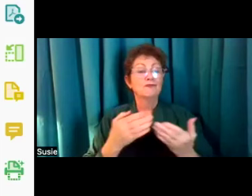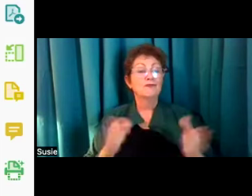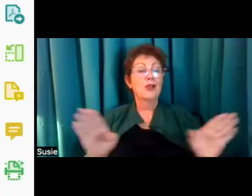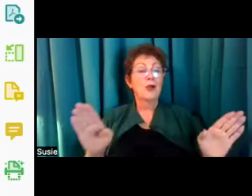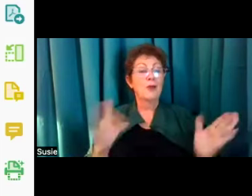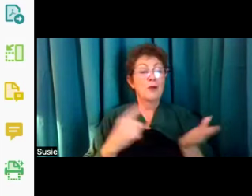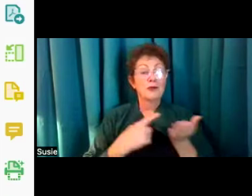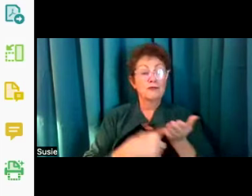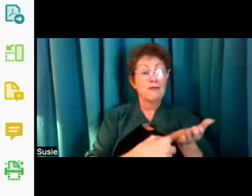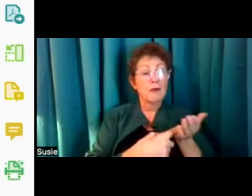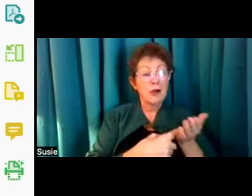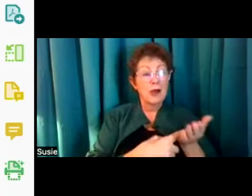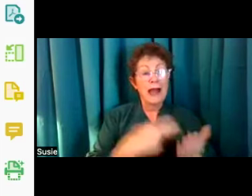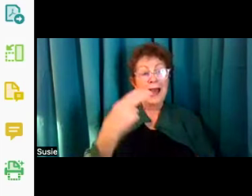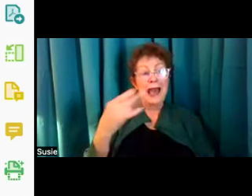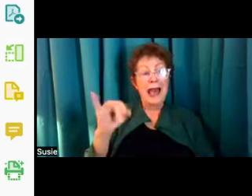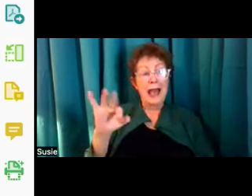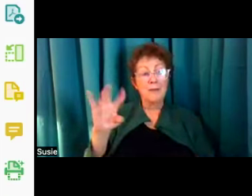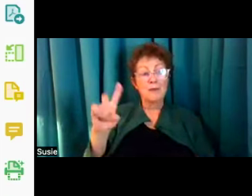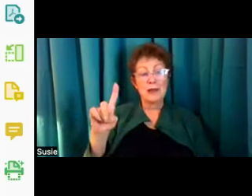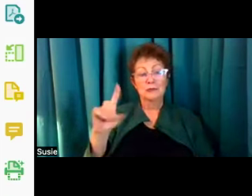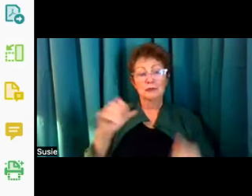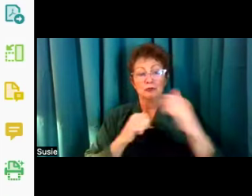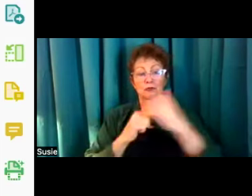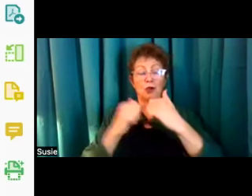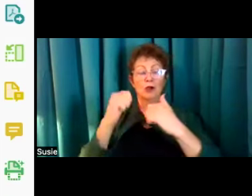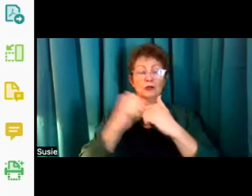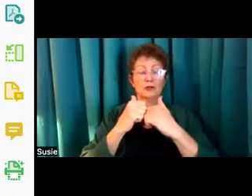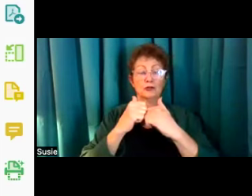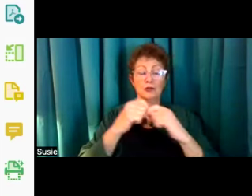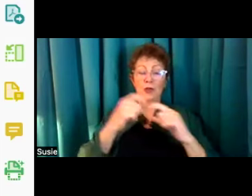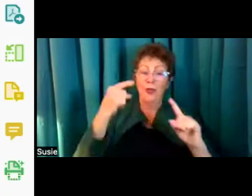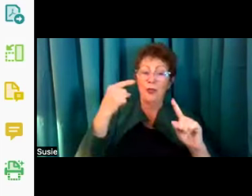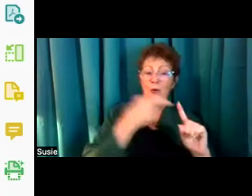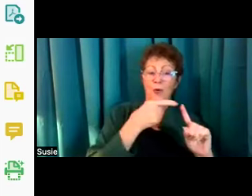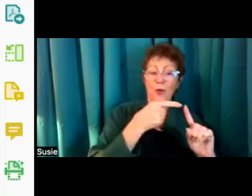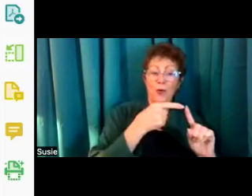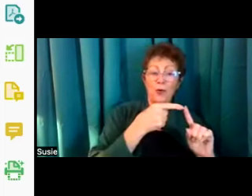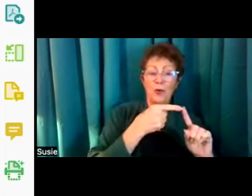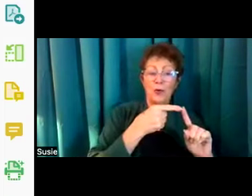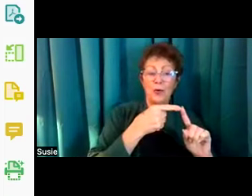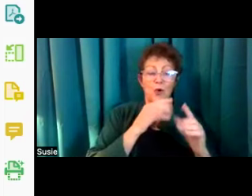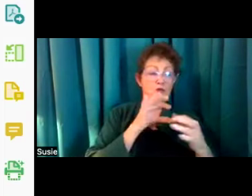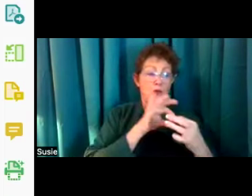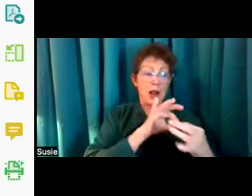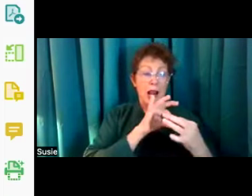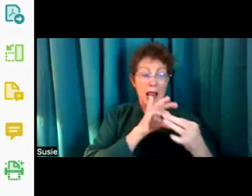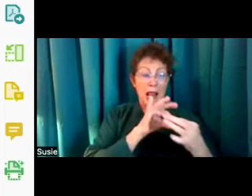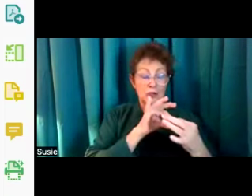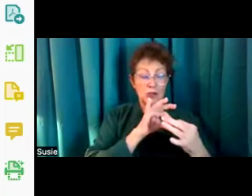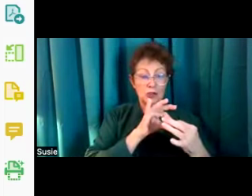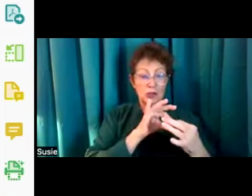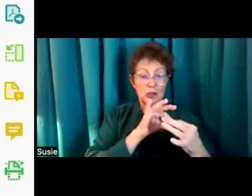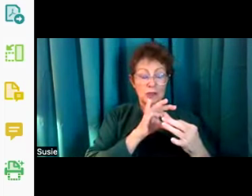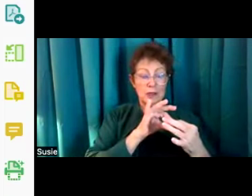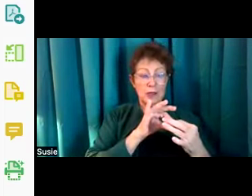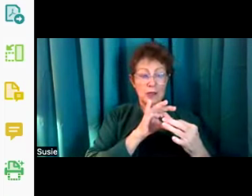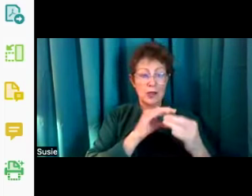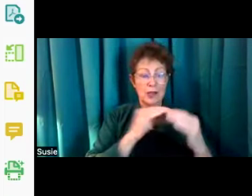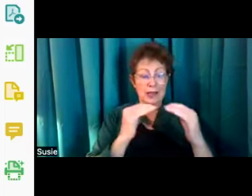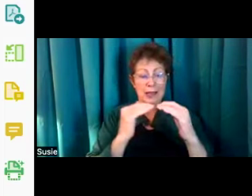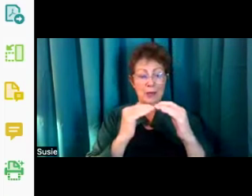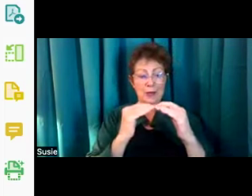talk about hybrid structures are relationships via equity